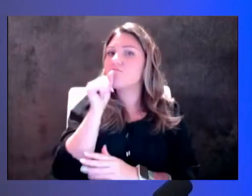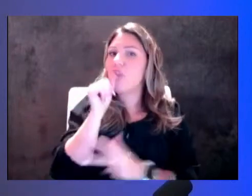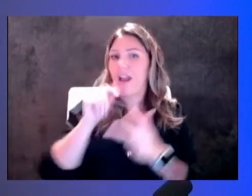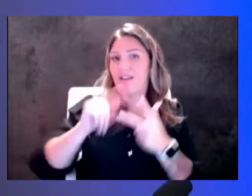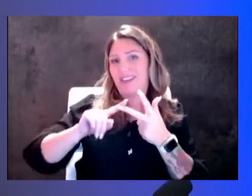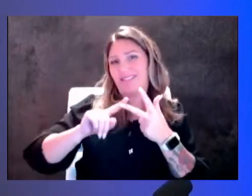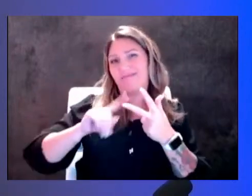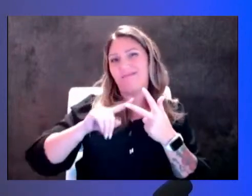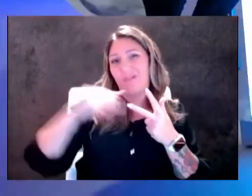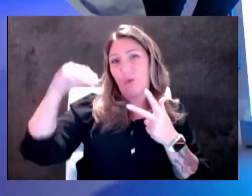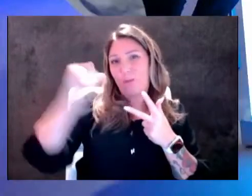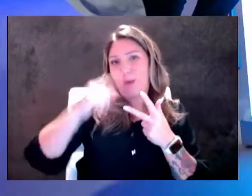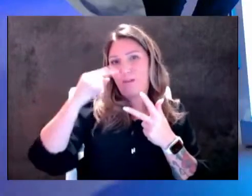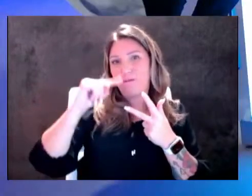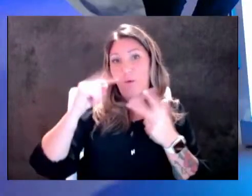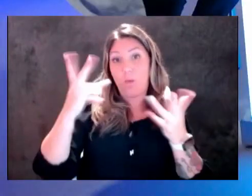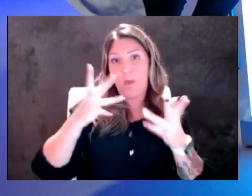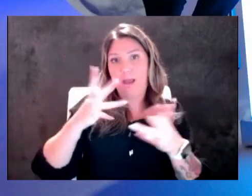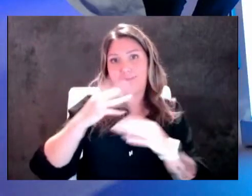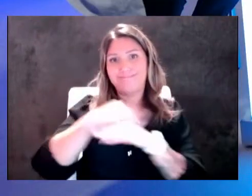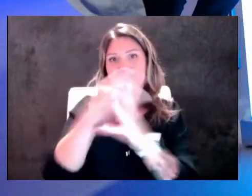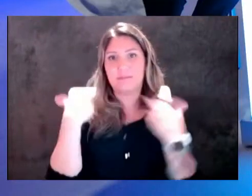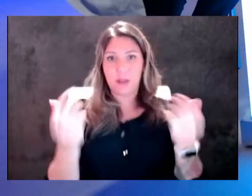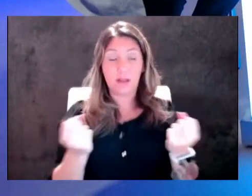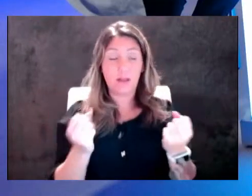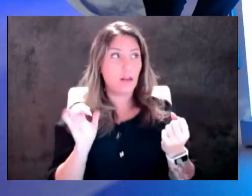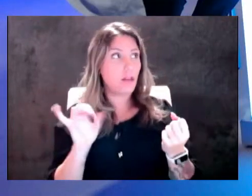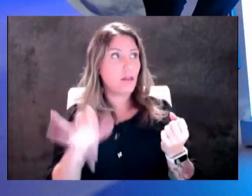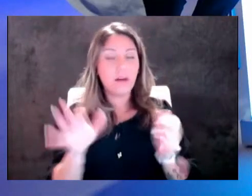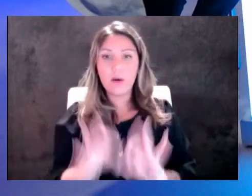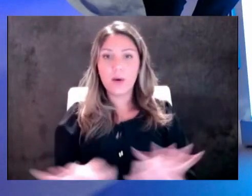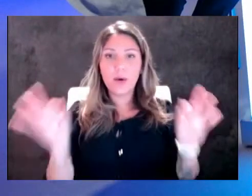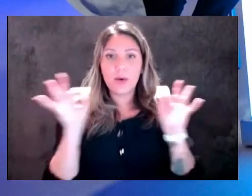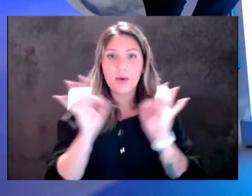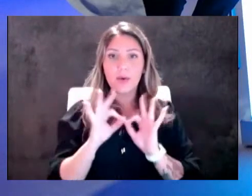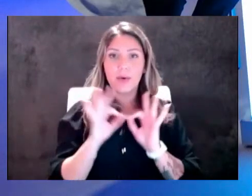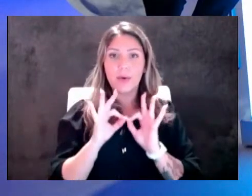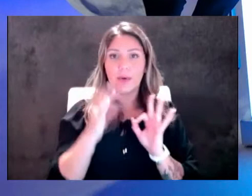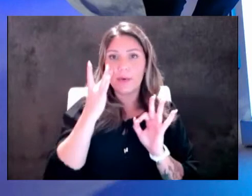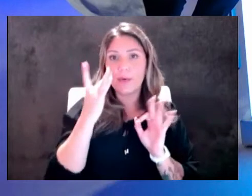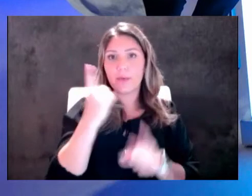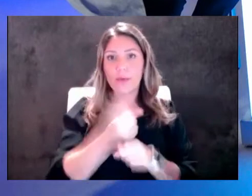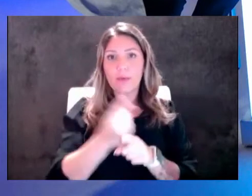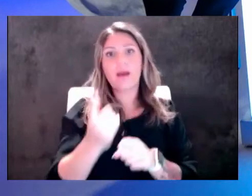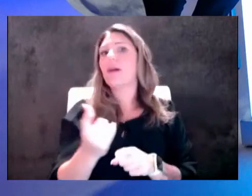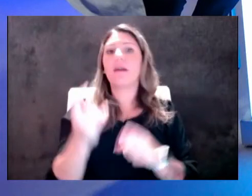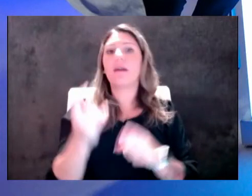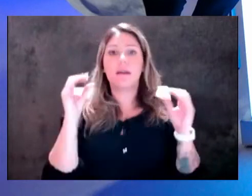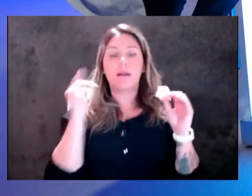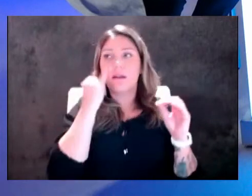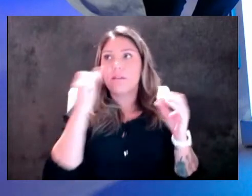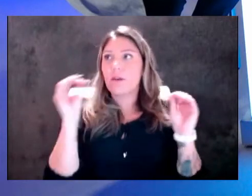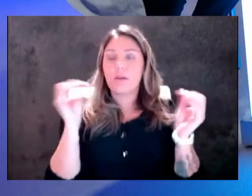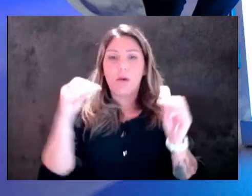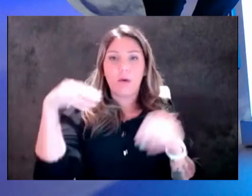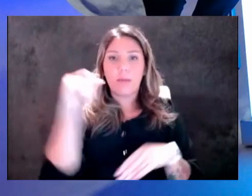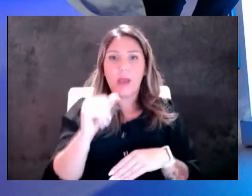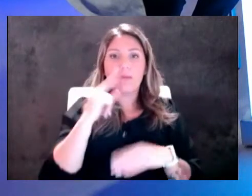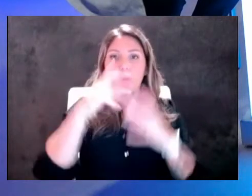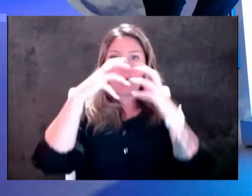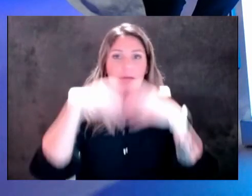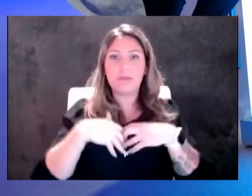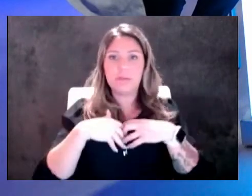for telehealth. Yes, that's a big deal, right? Because if we don't have payment for telehealth, it's going to crumble. And yet if I look in the future, I